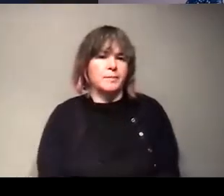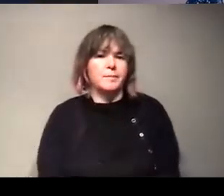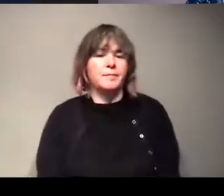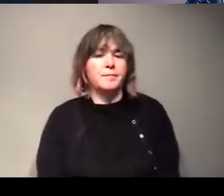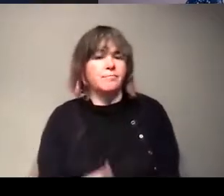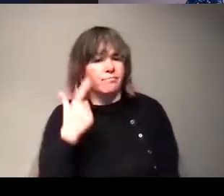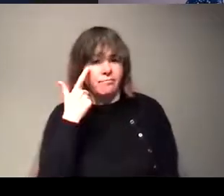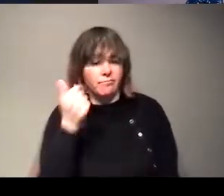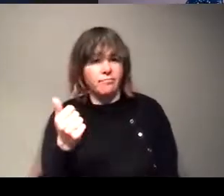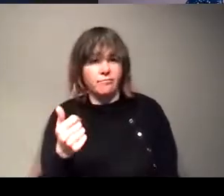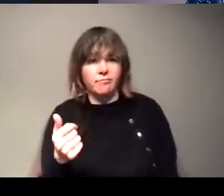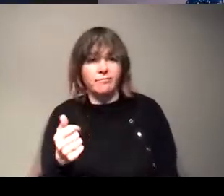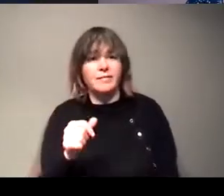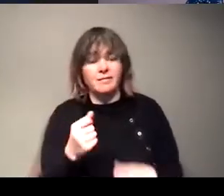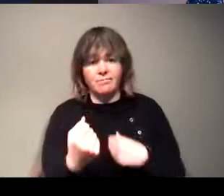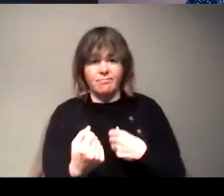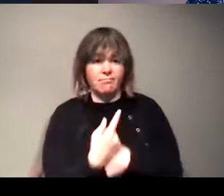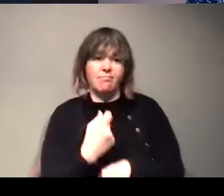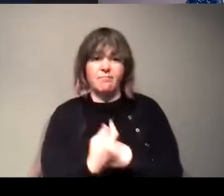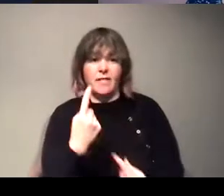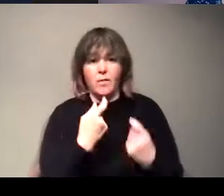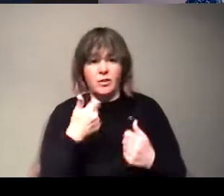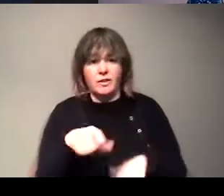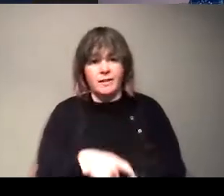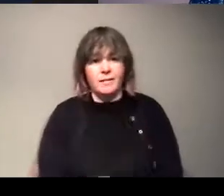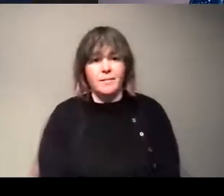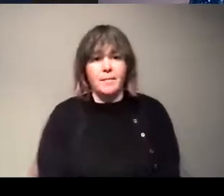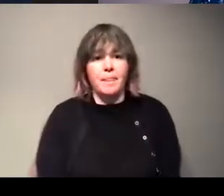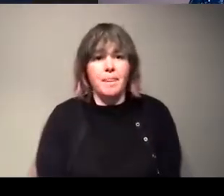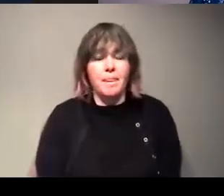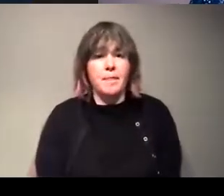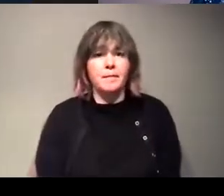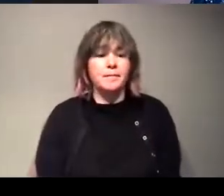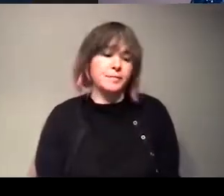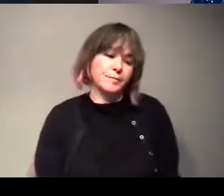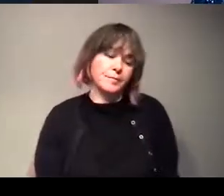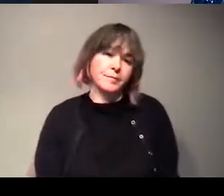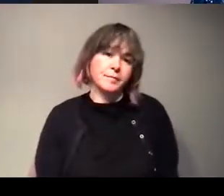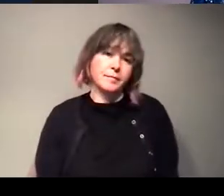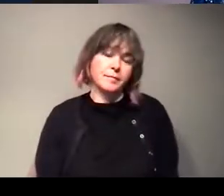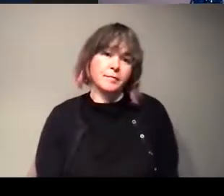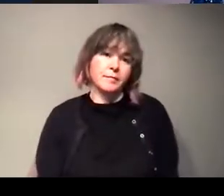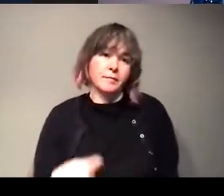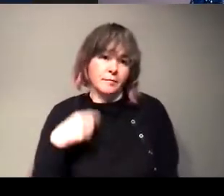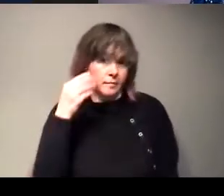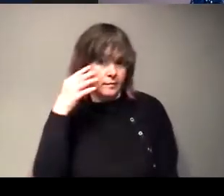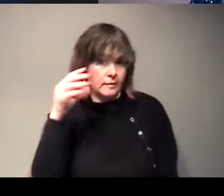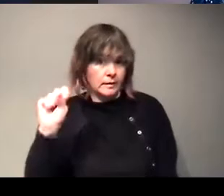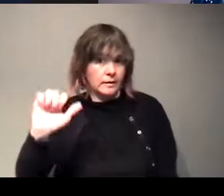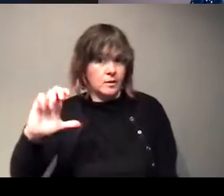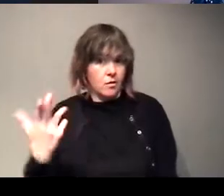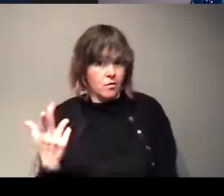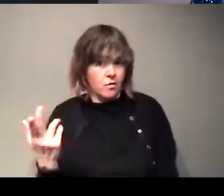to send me your Star Wars questions anytime. And I will let Sarah